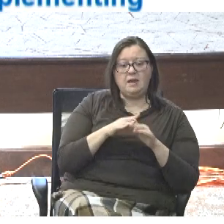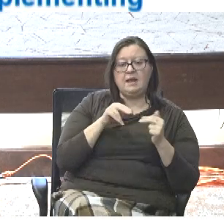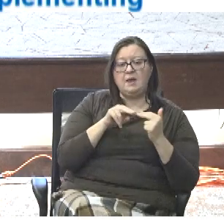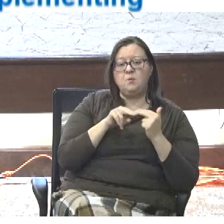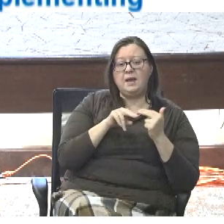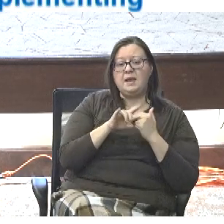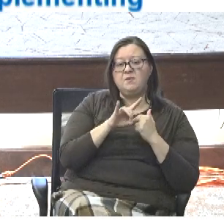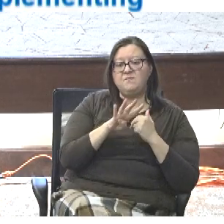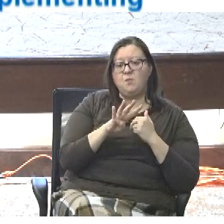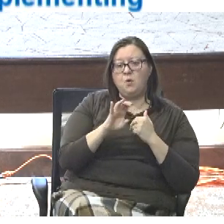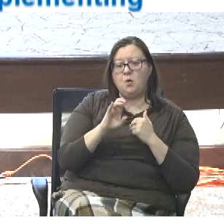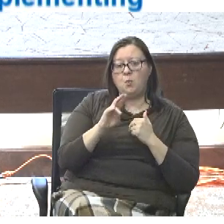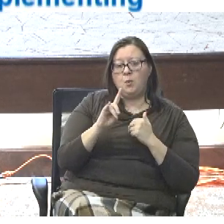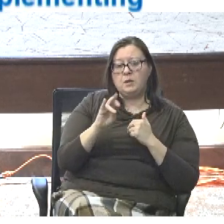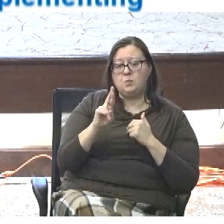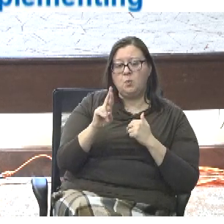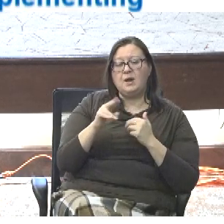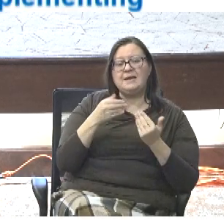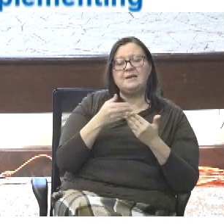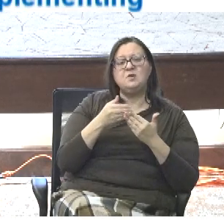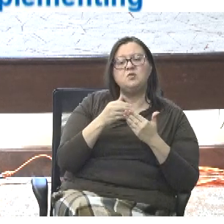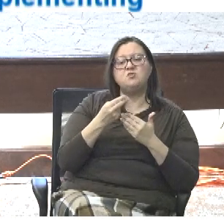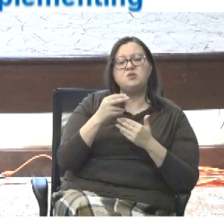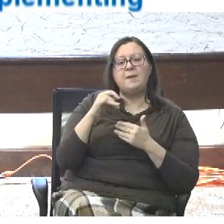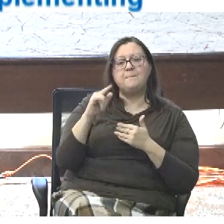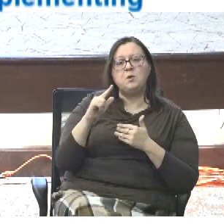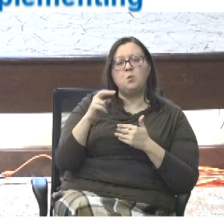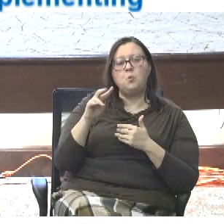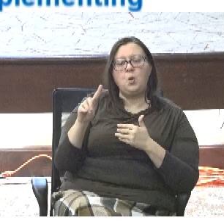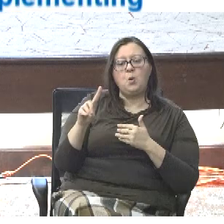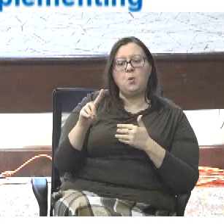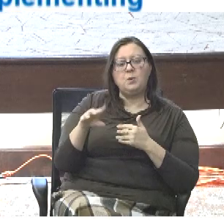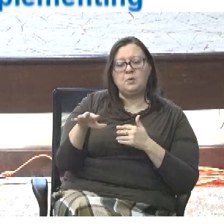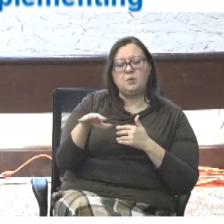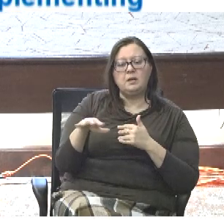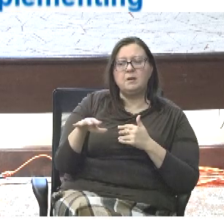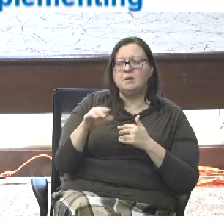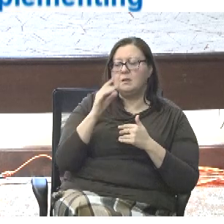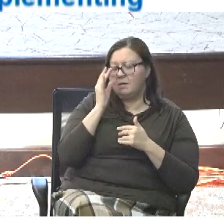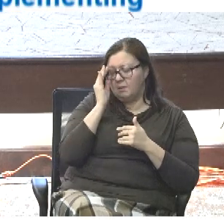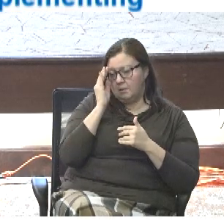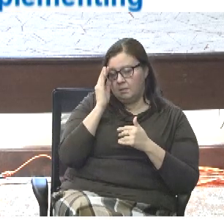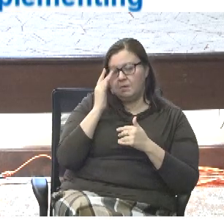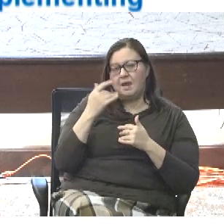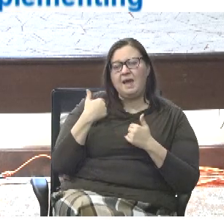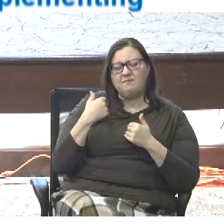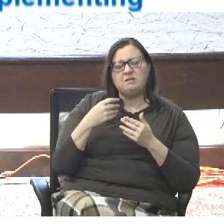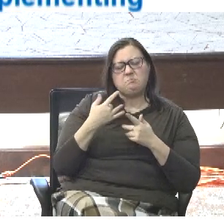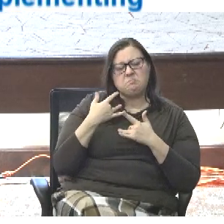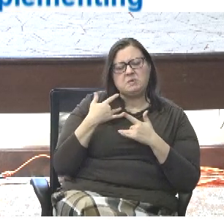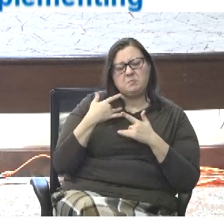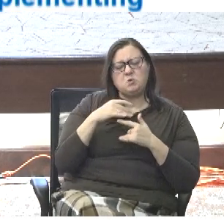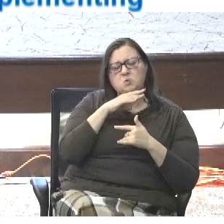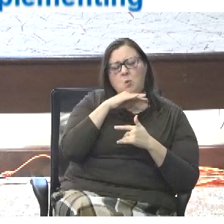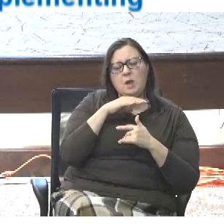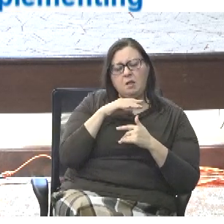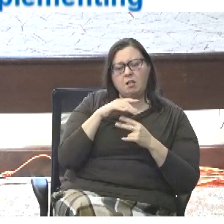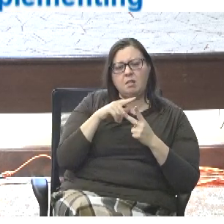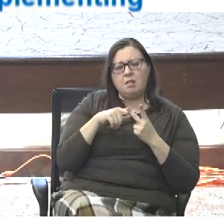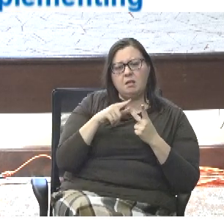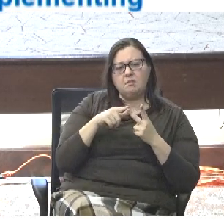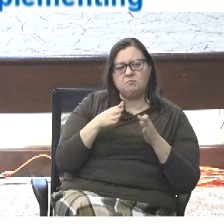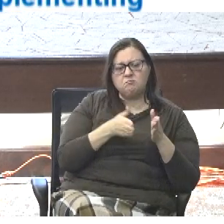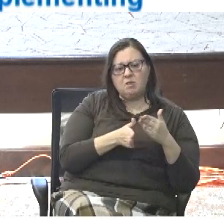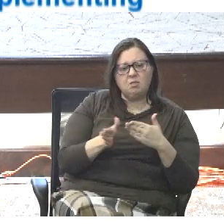84 corridor, near the Chapel Road corridor, one that had typical soil conditions, one that had curvilinear